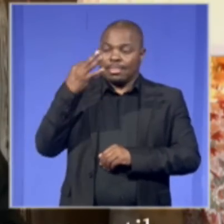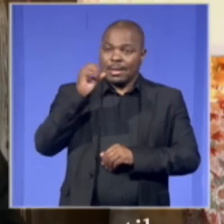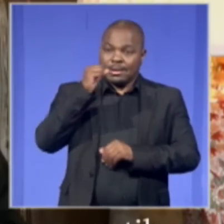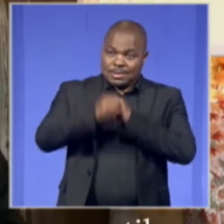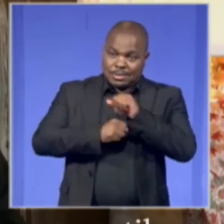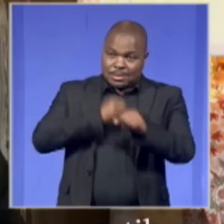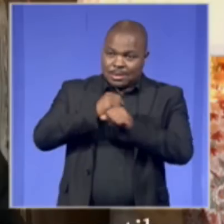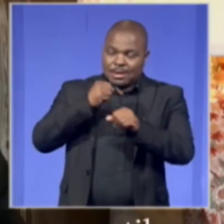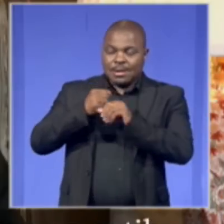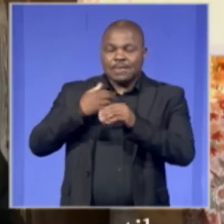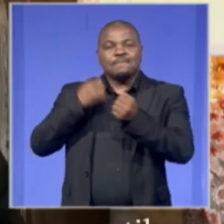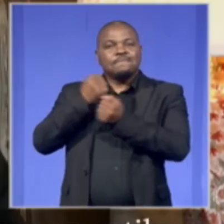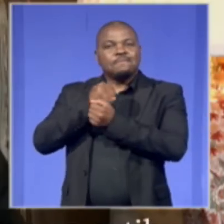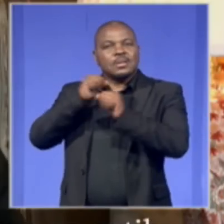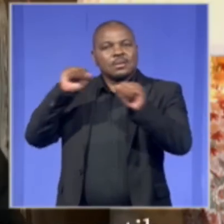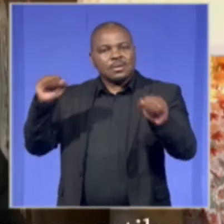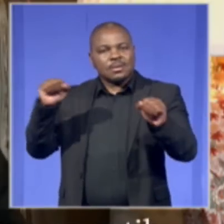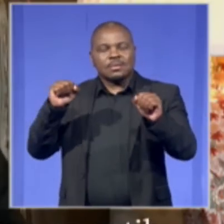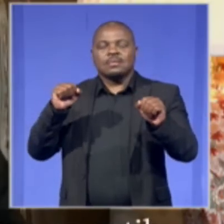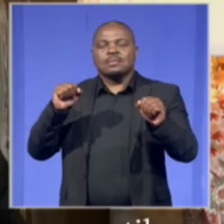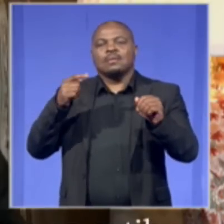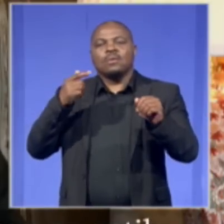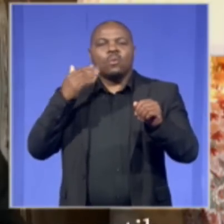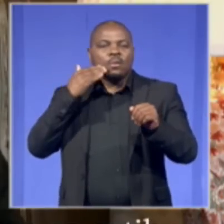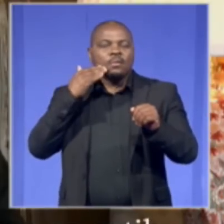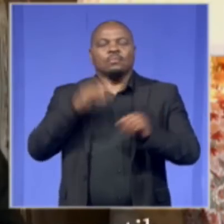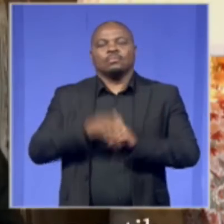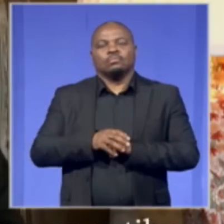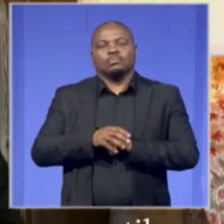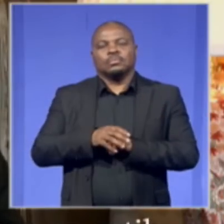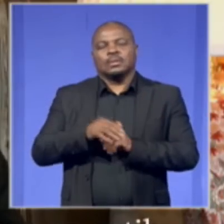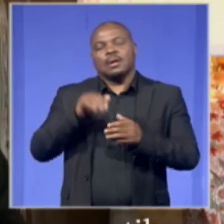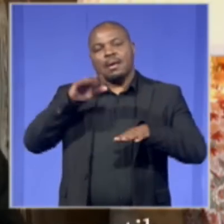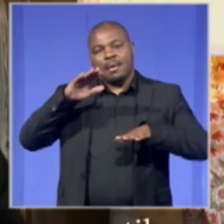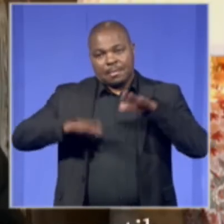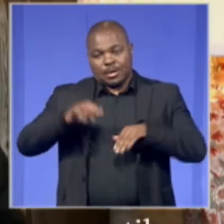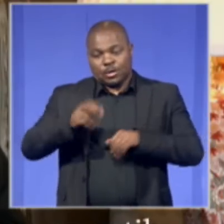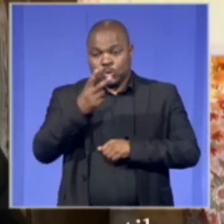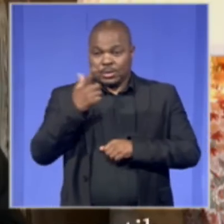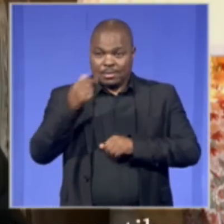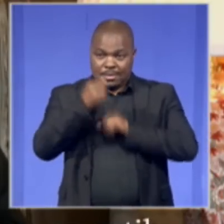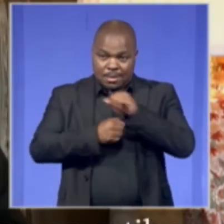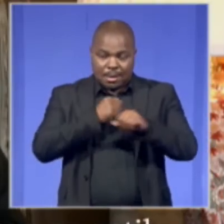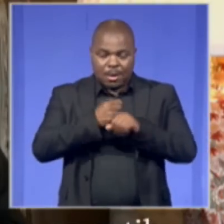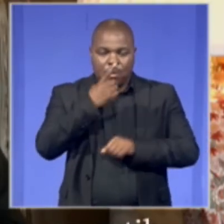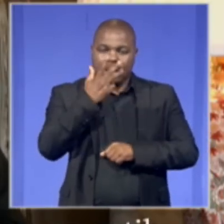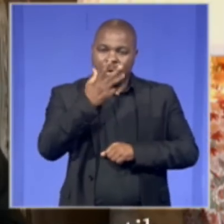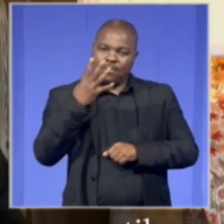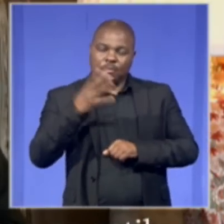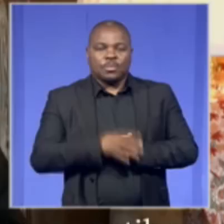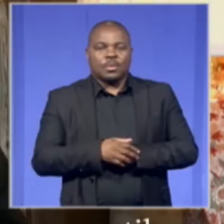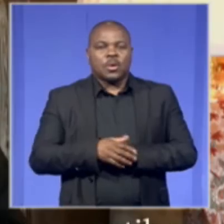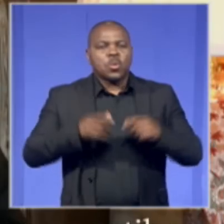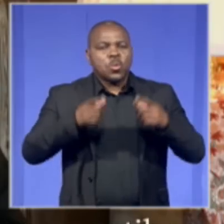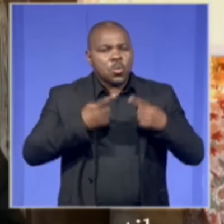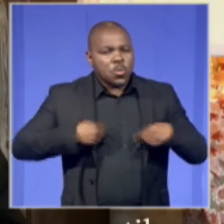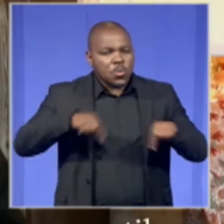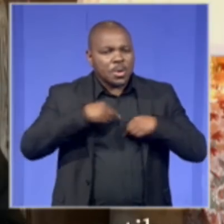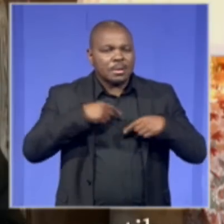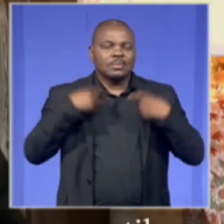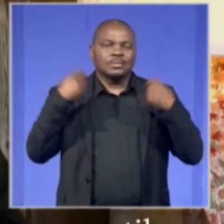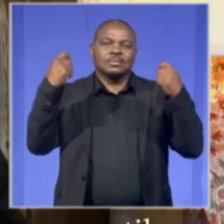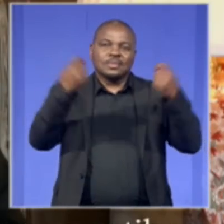democratic nation on the 27th of April 1994. We celebrated the progress made